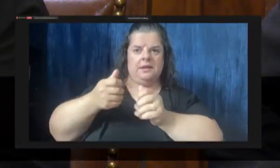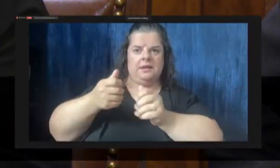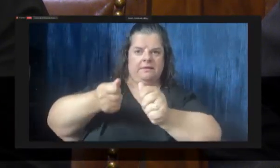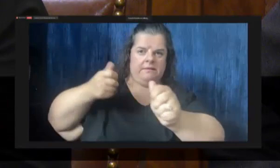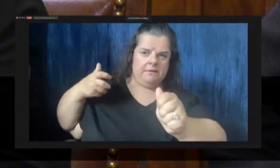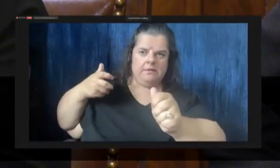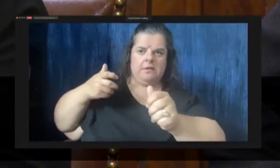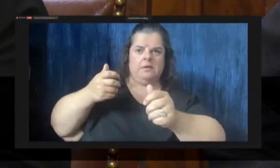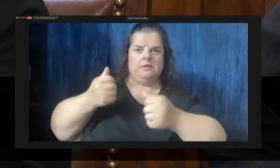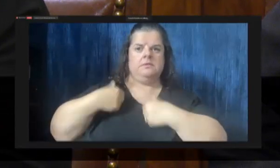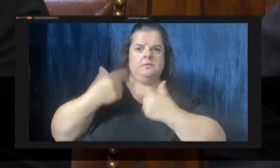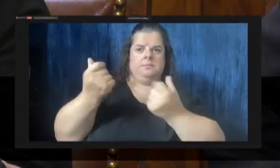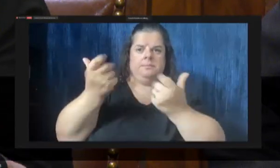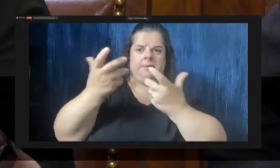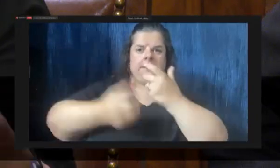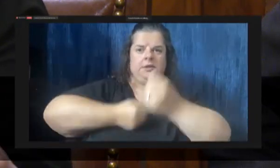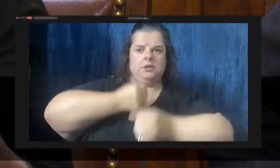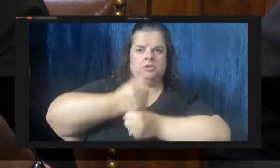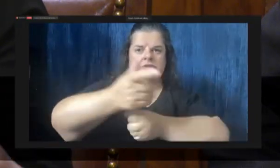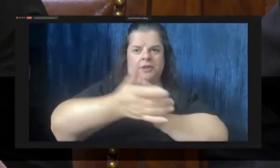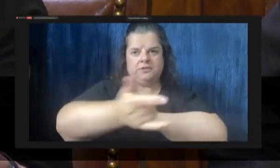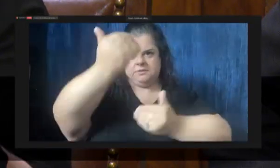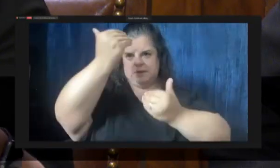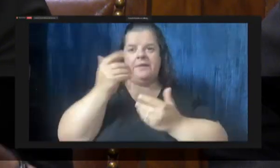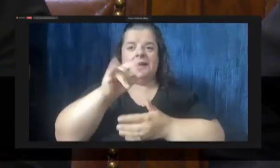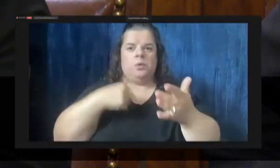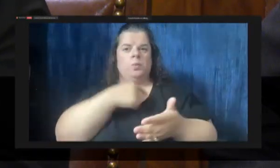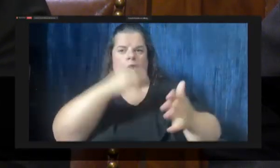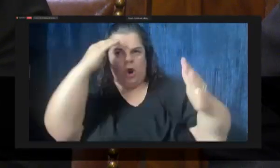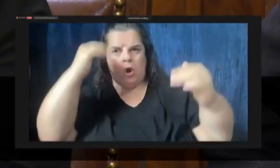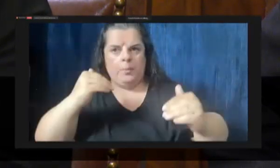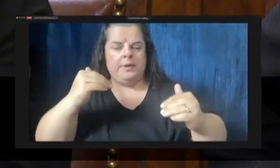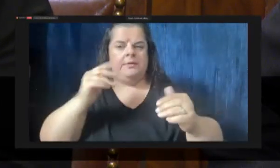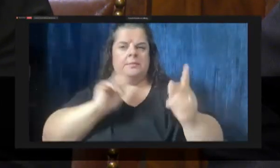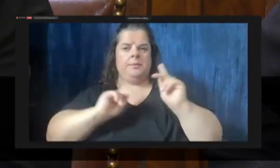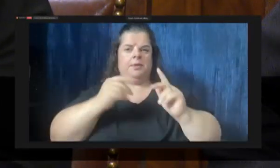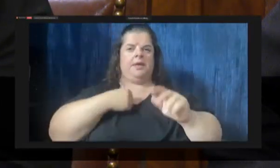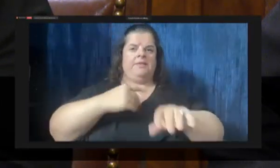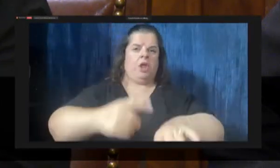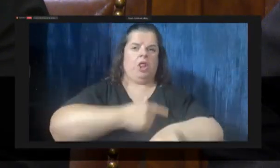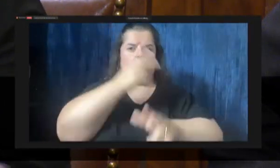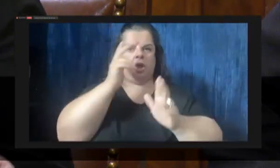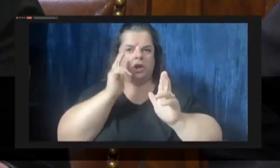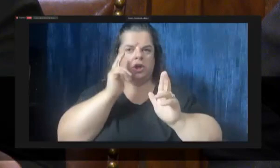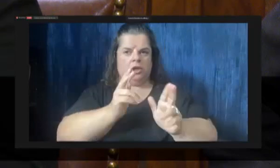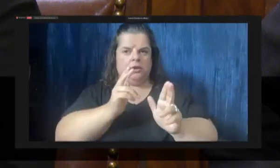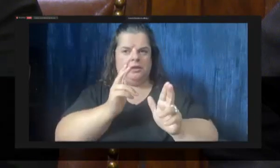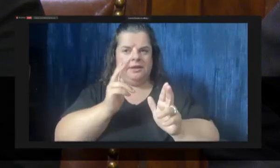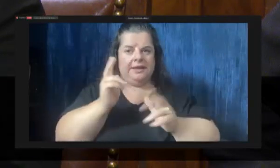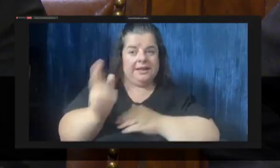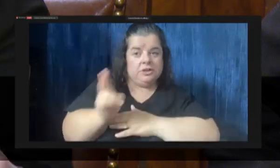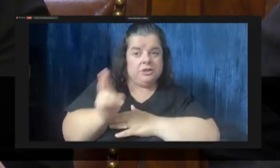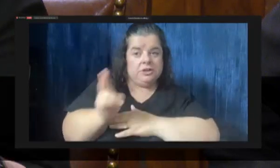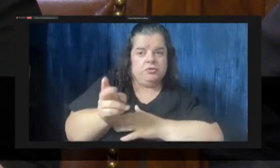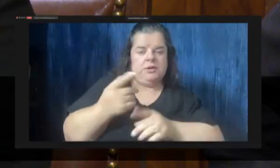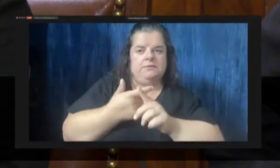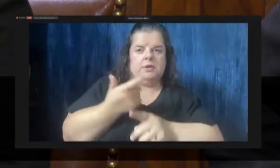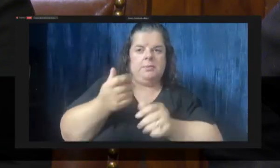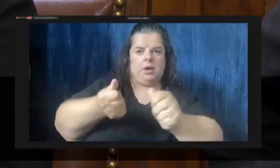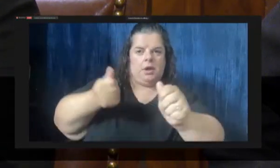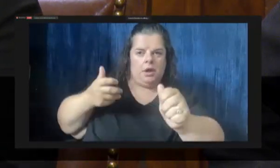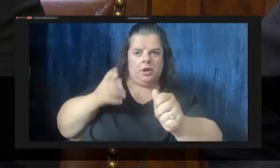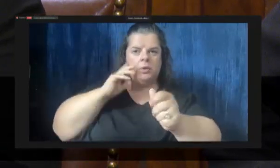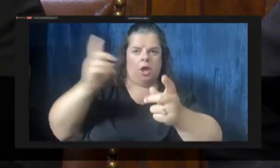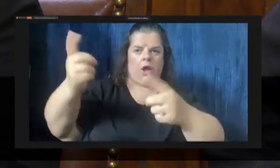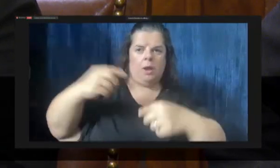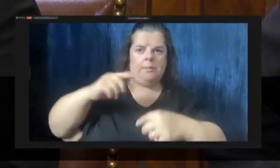that. And that's really what we're hoping for, right? We're hoping for people who have a long history of bow hunting. They'll come for the qualification to be able to